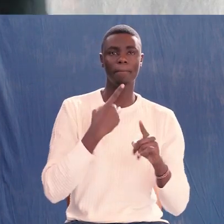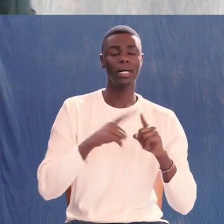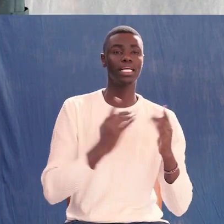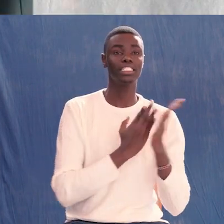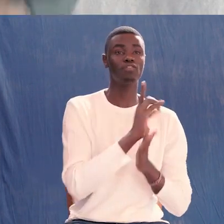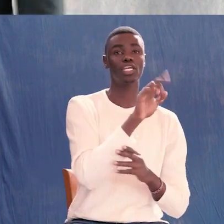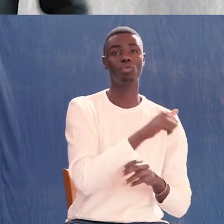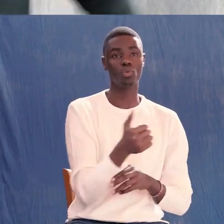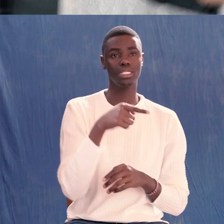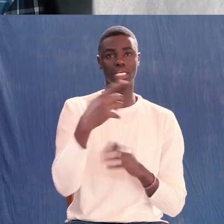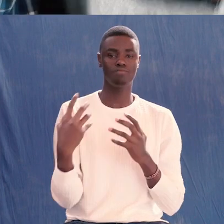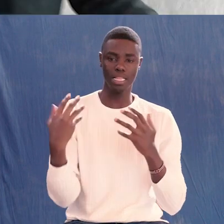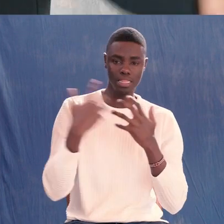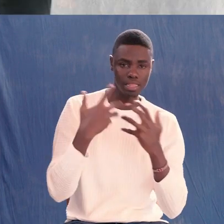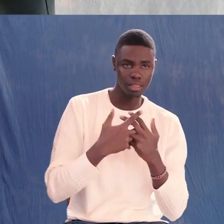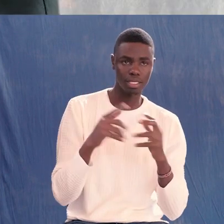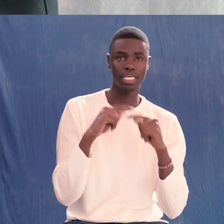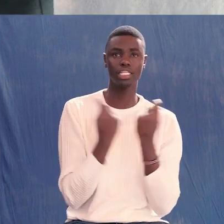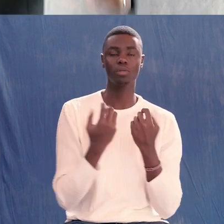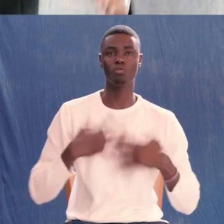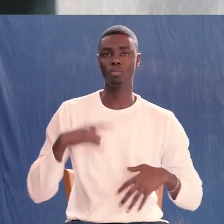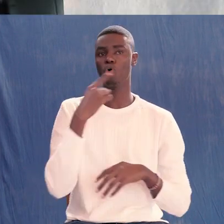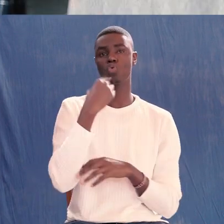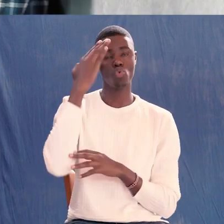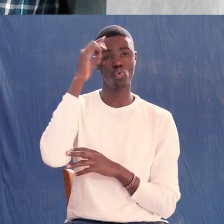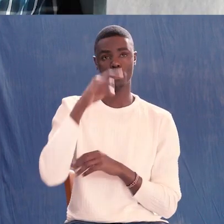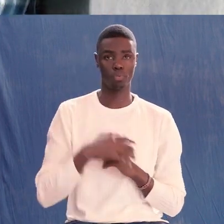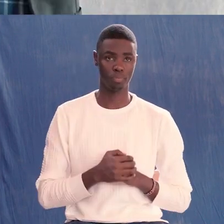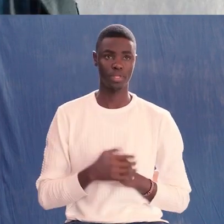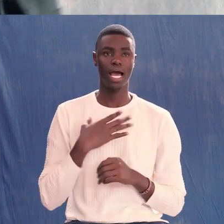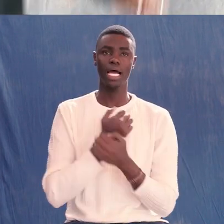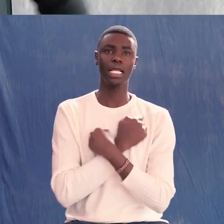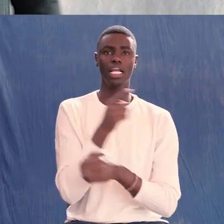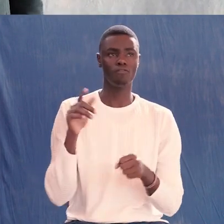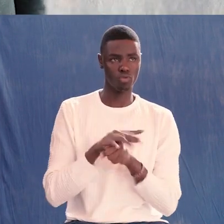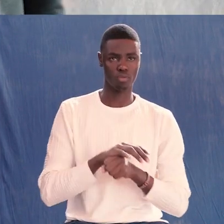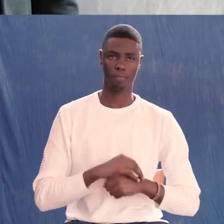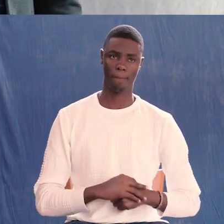you're embedded in a team of people who know you and who love you.